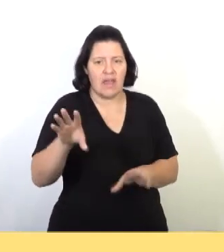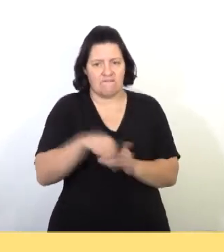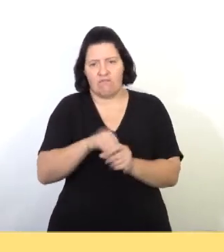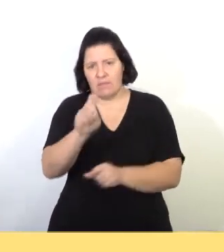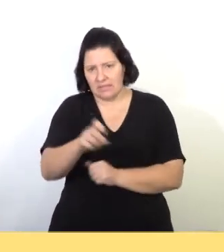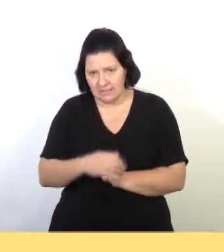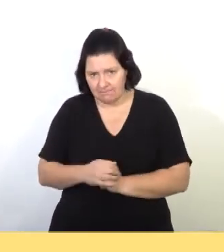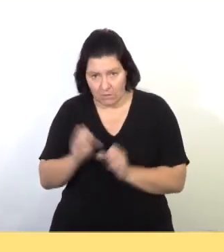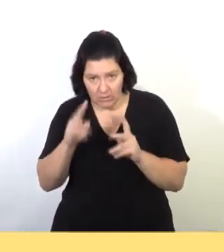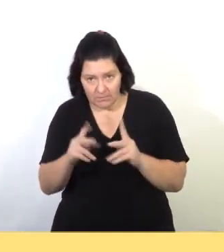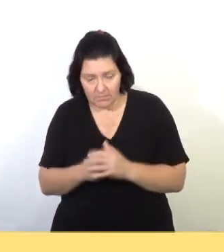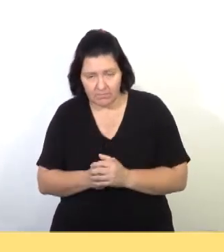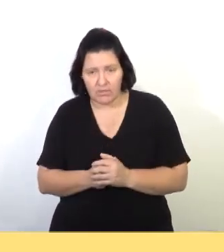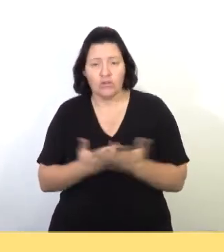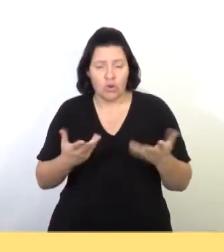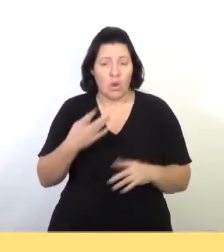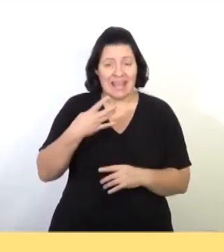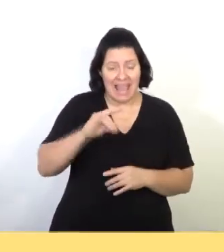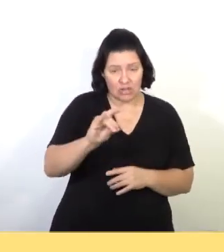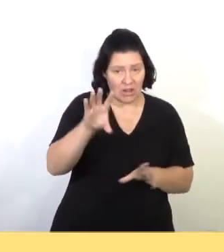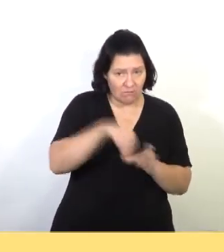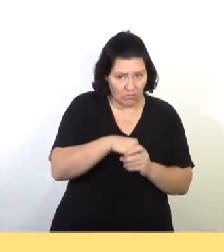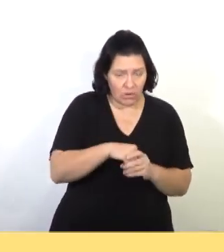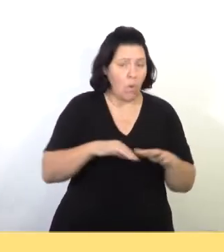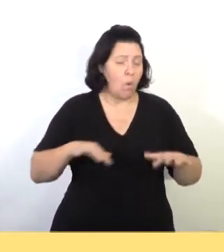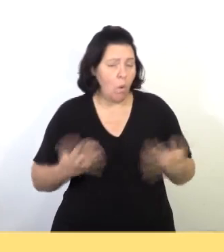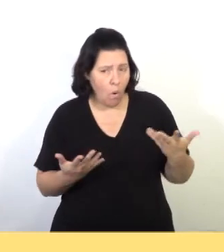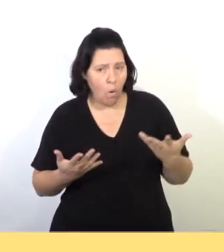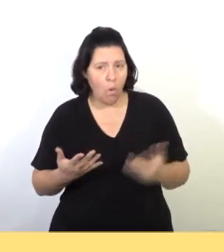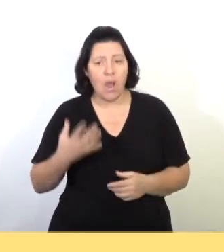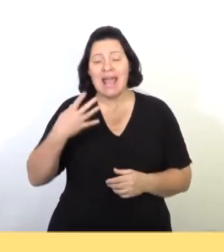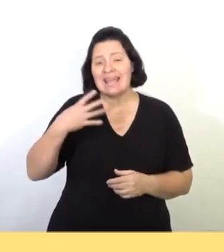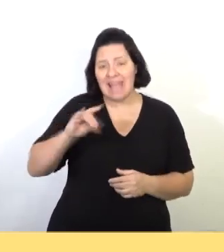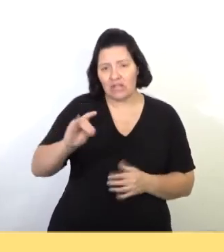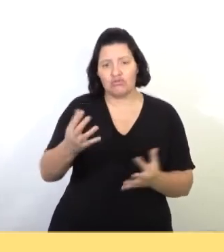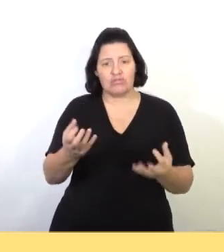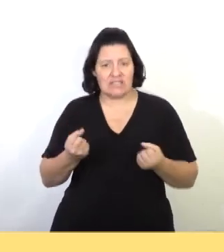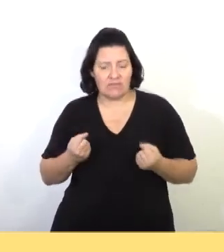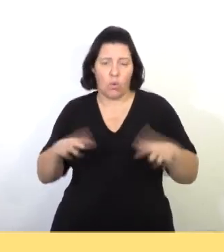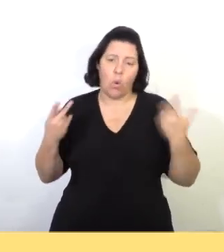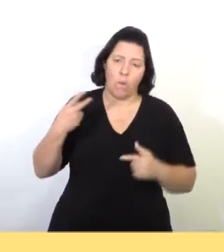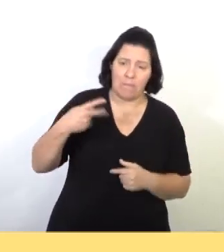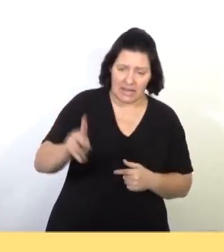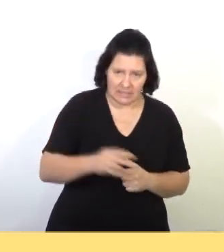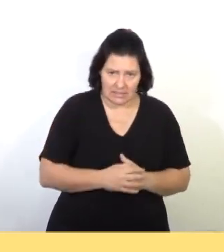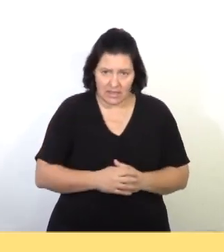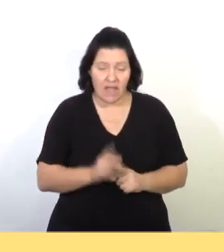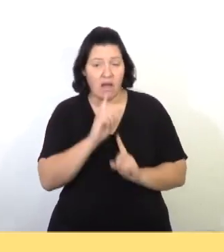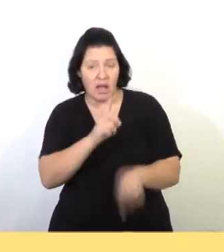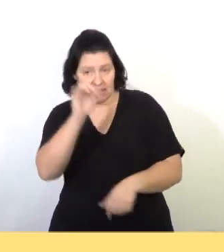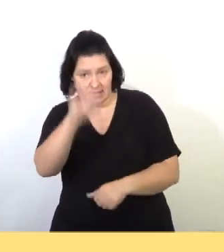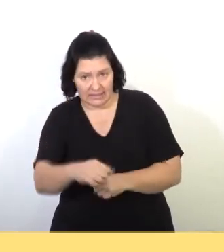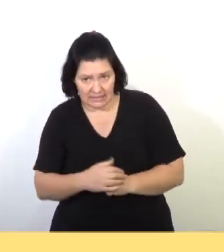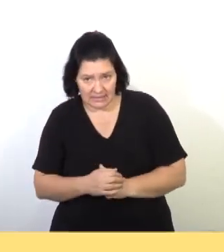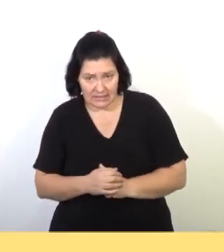being involved, okay? So is there cash being involved or cash being received or being paid? If the answer